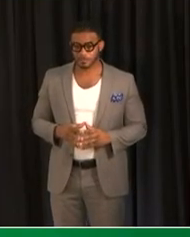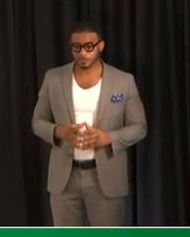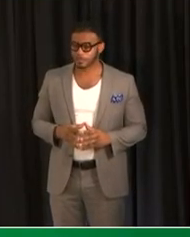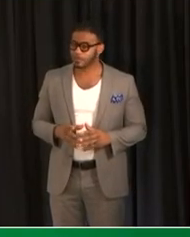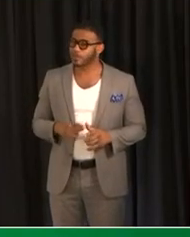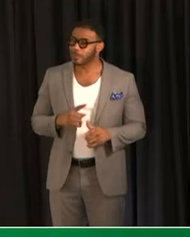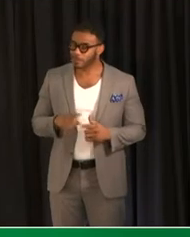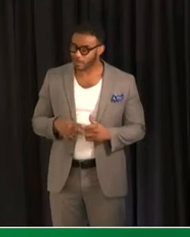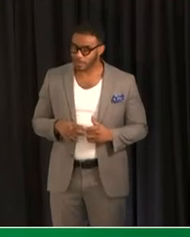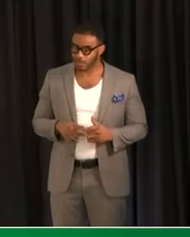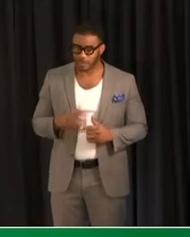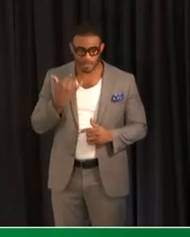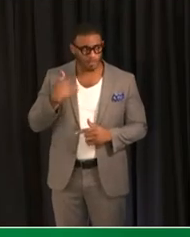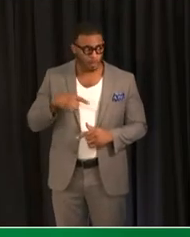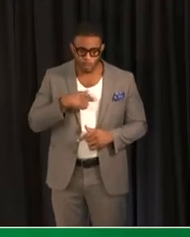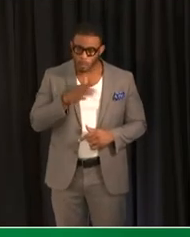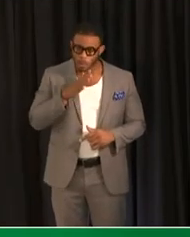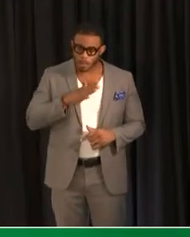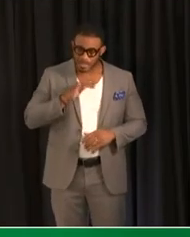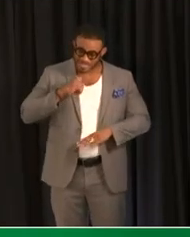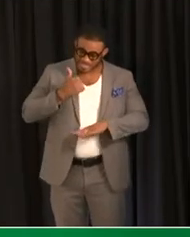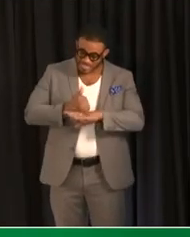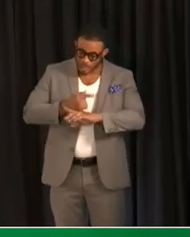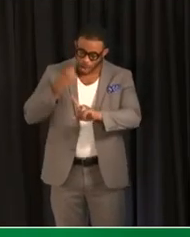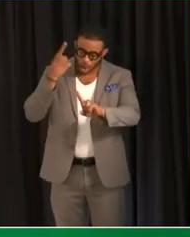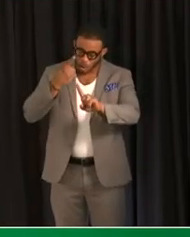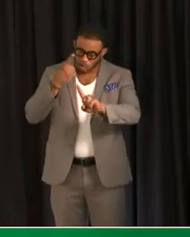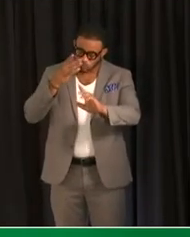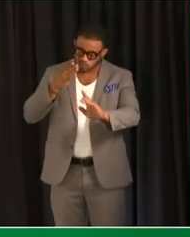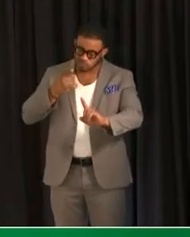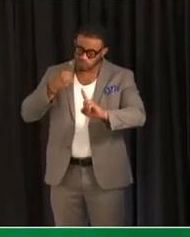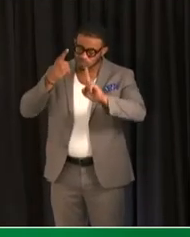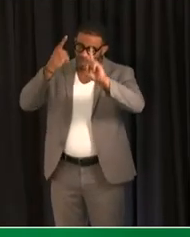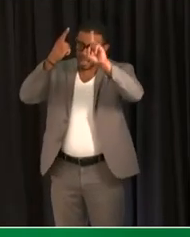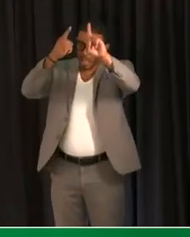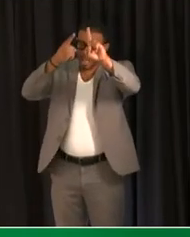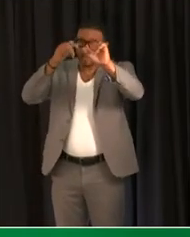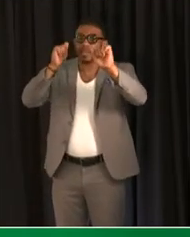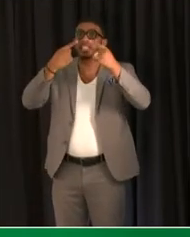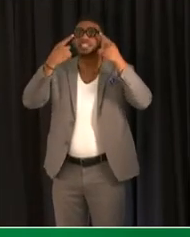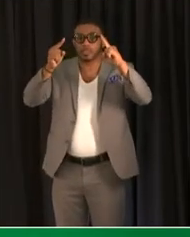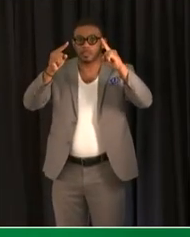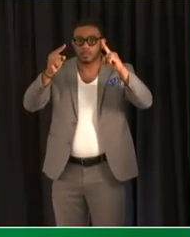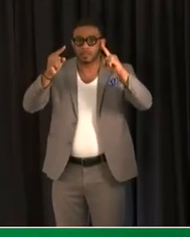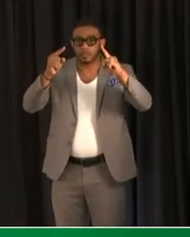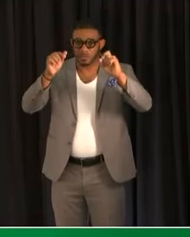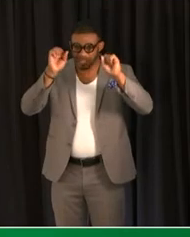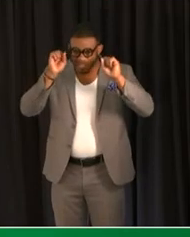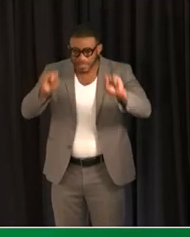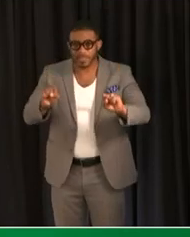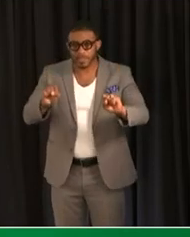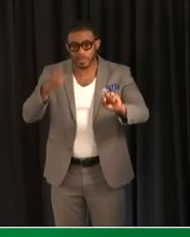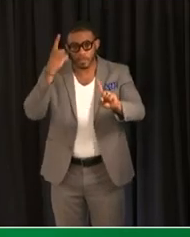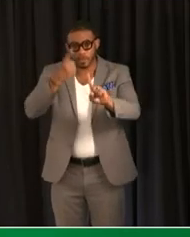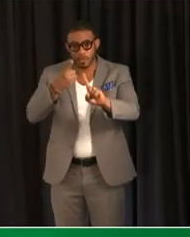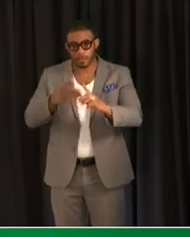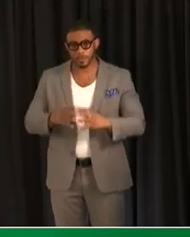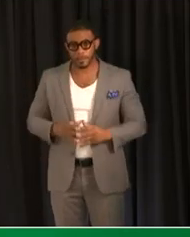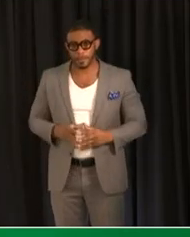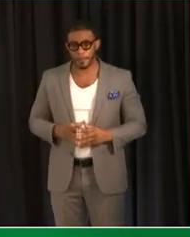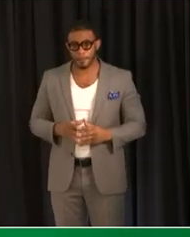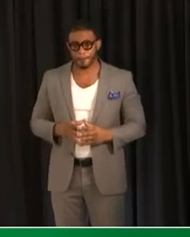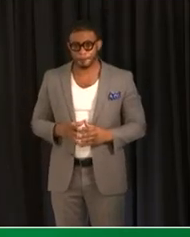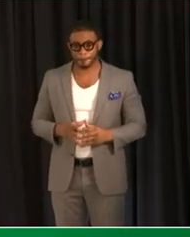vamos a lograr. And if we women, we set our goals, then we can achieve the goal.